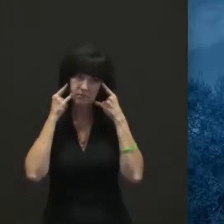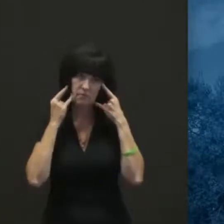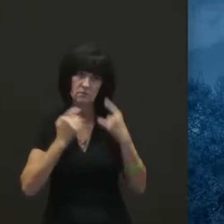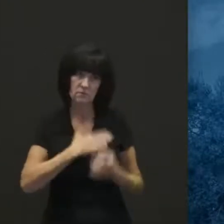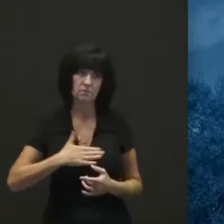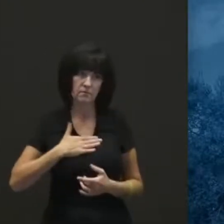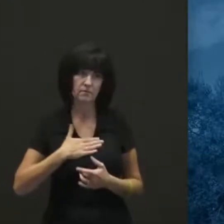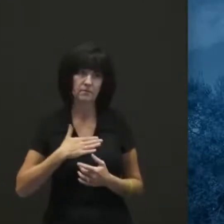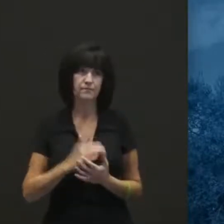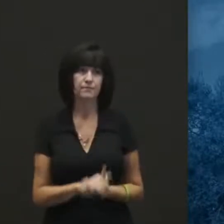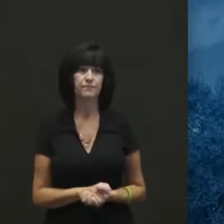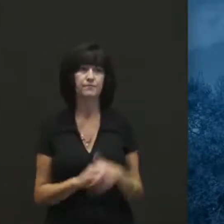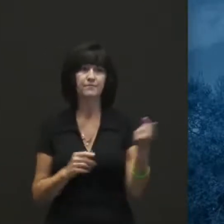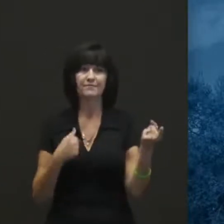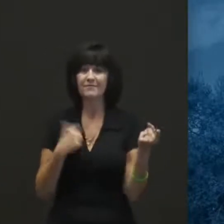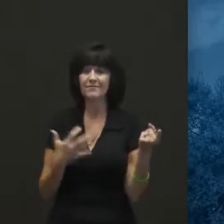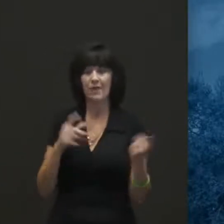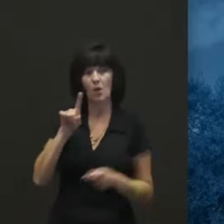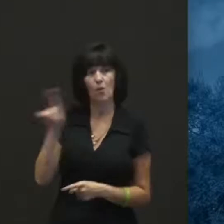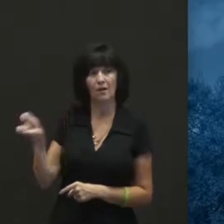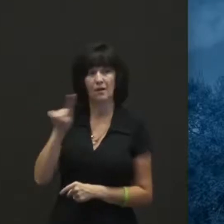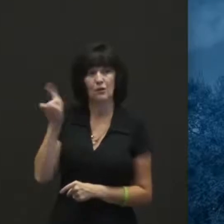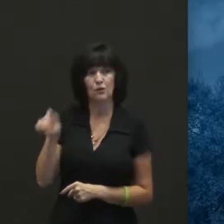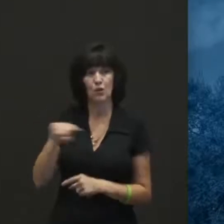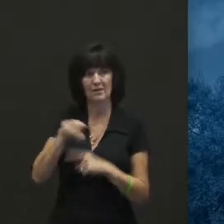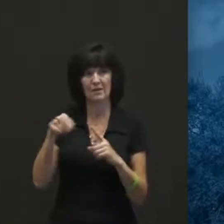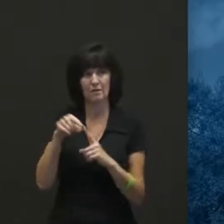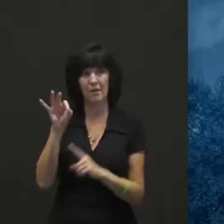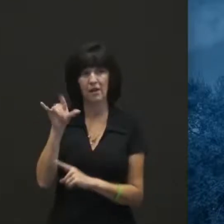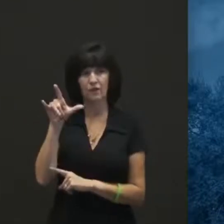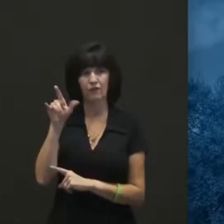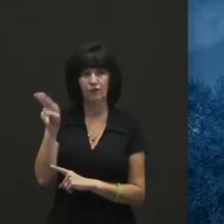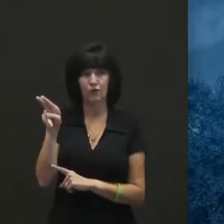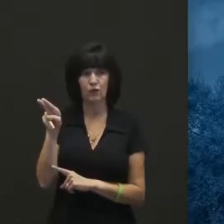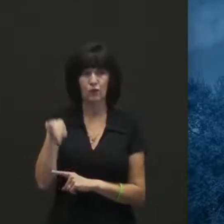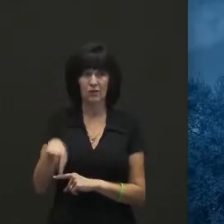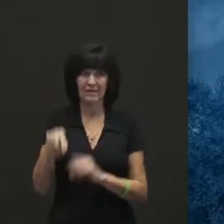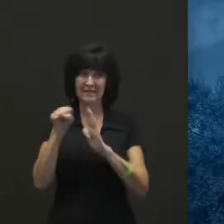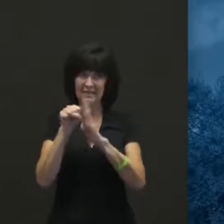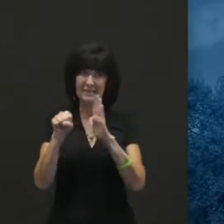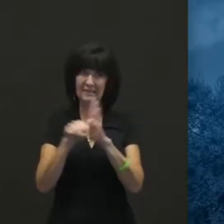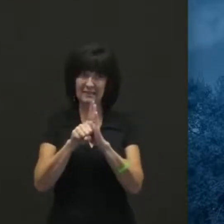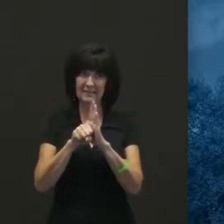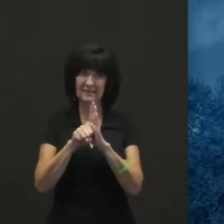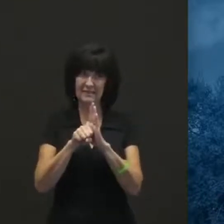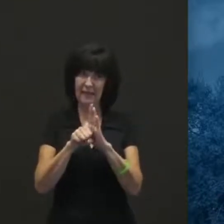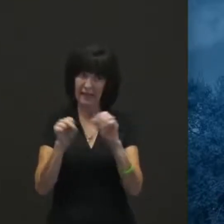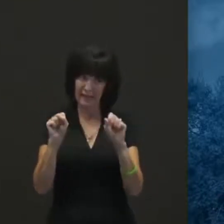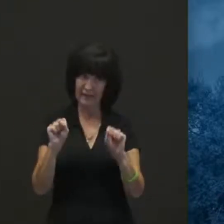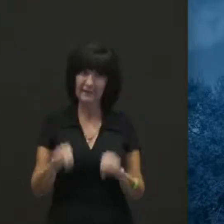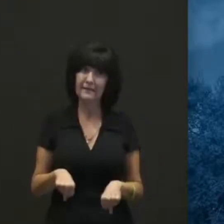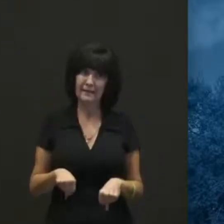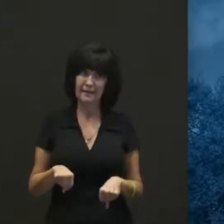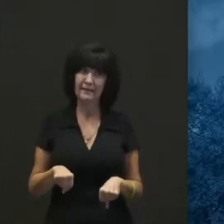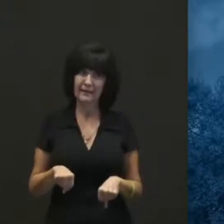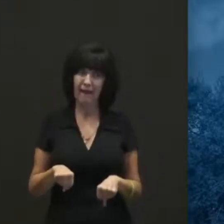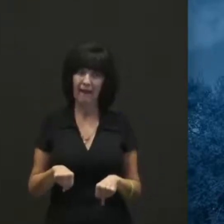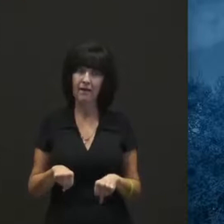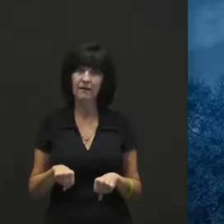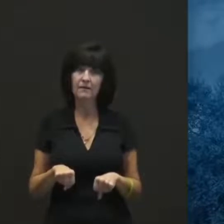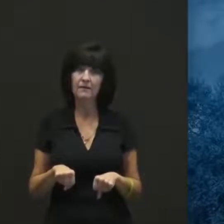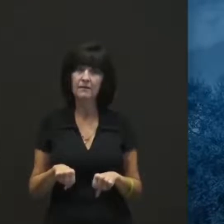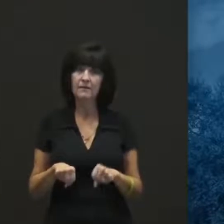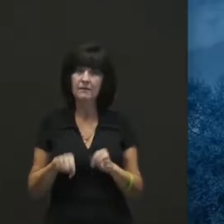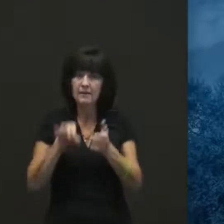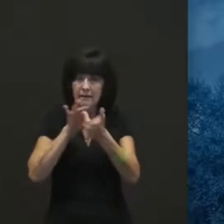Can I ask a question about the flu? Does the state have a way of tracking the amount of people that get flu shots in the state? And is there